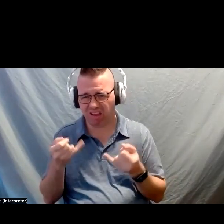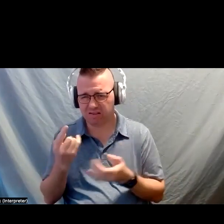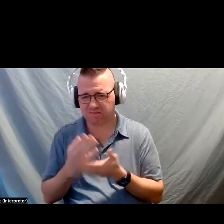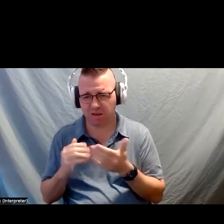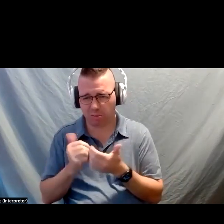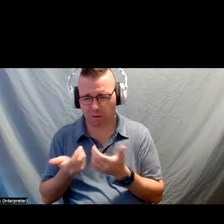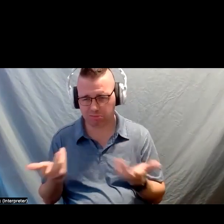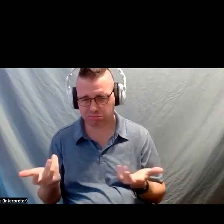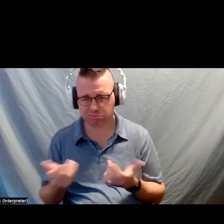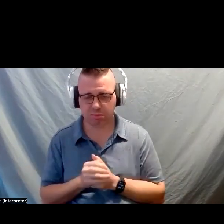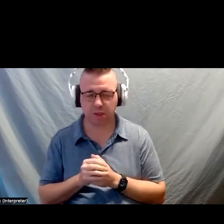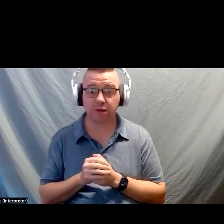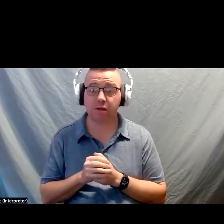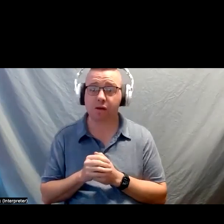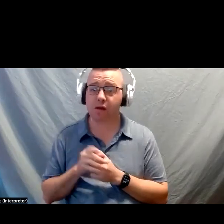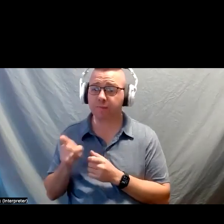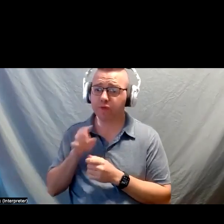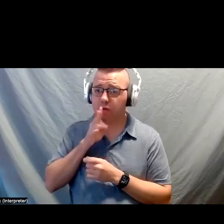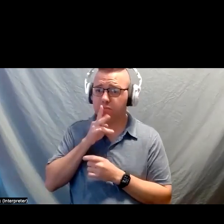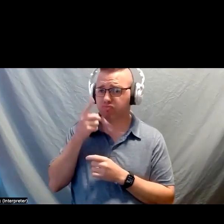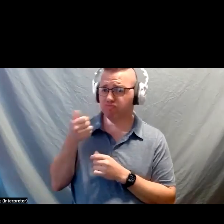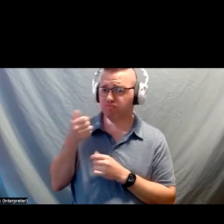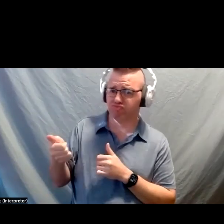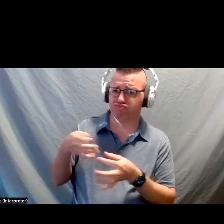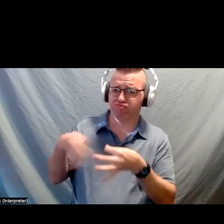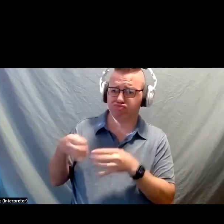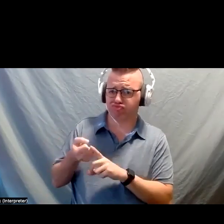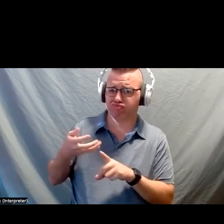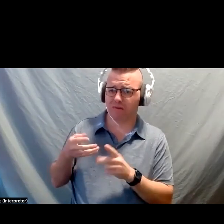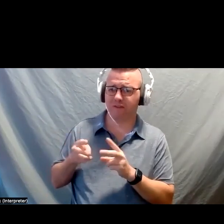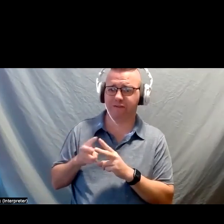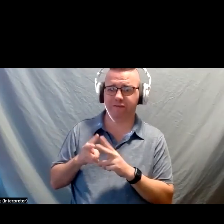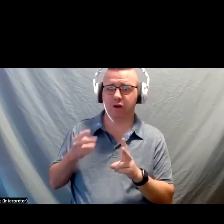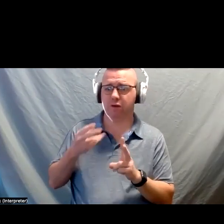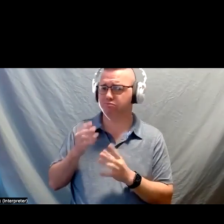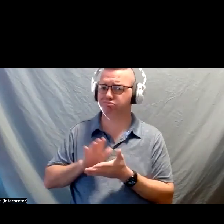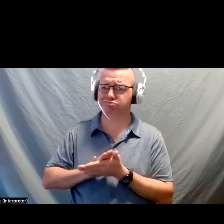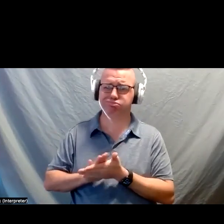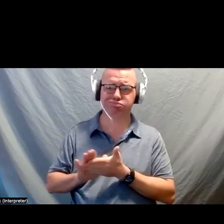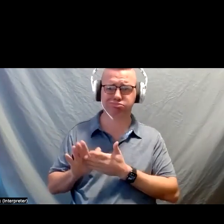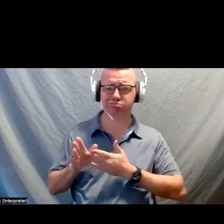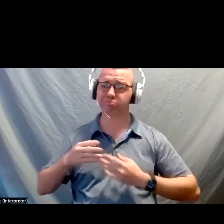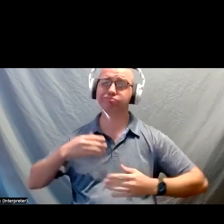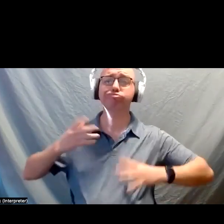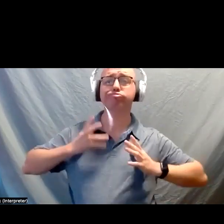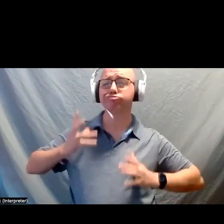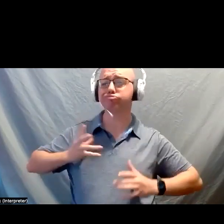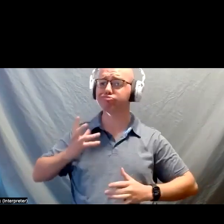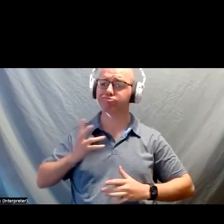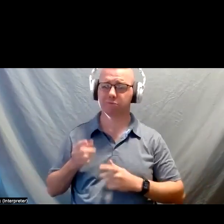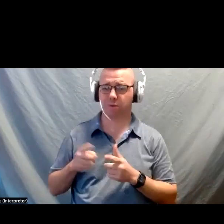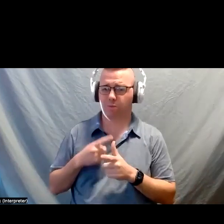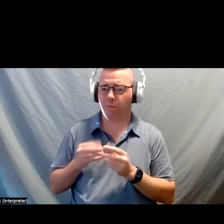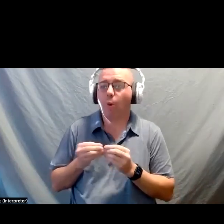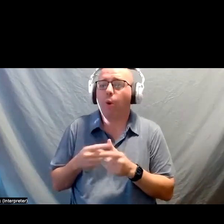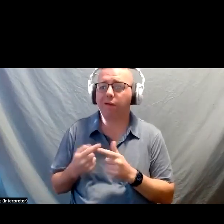or another, in which she speaks for herself far more eloquently than I can. But I think she would want